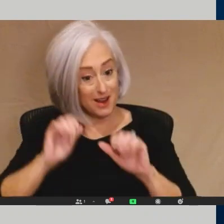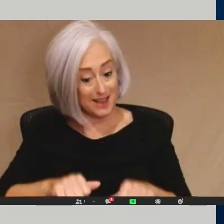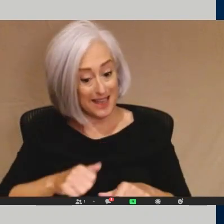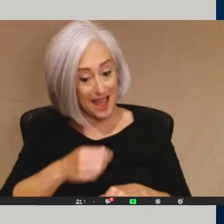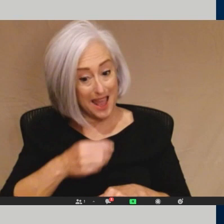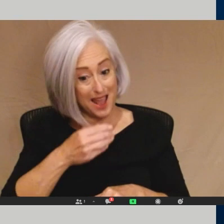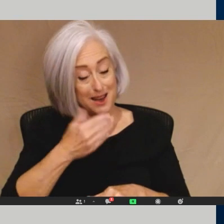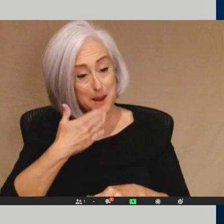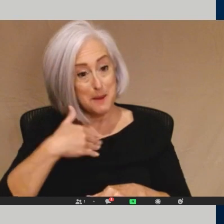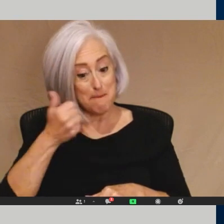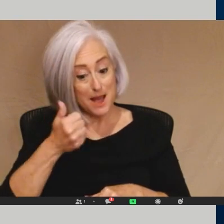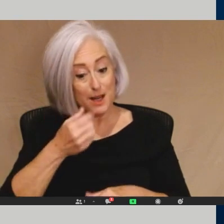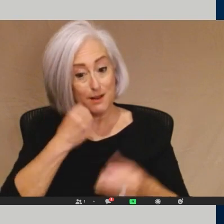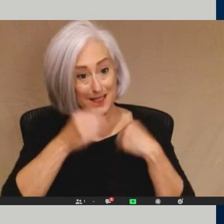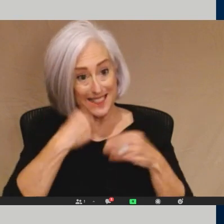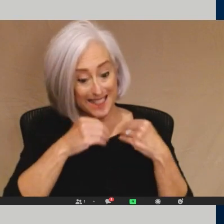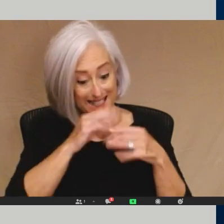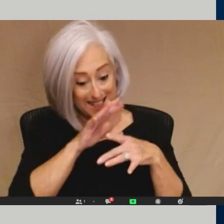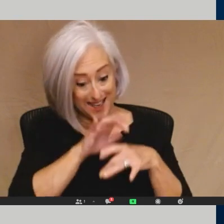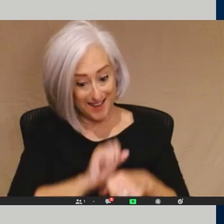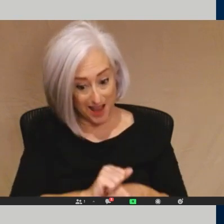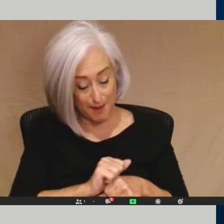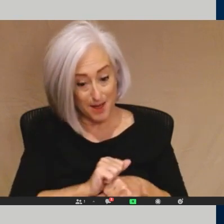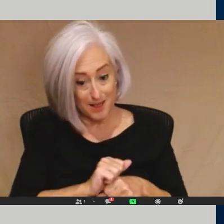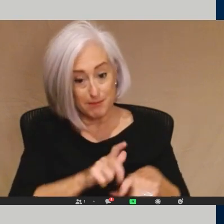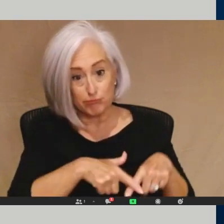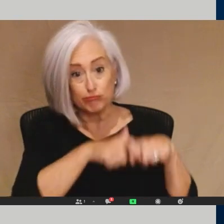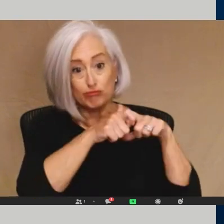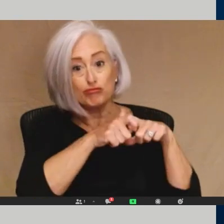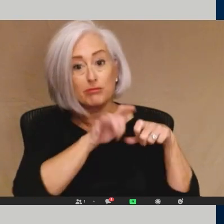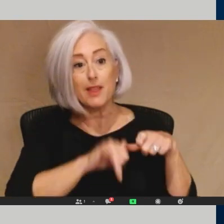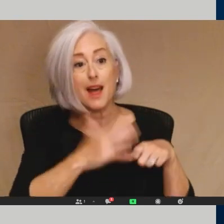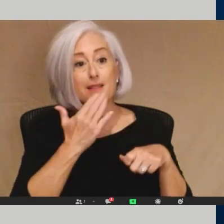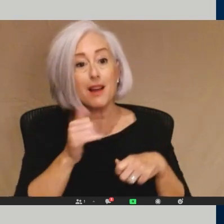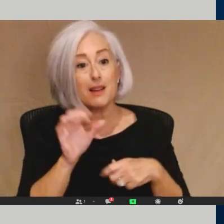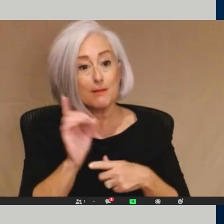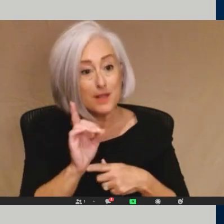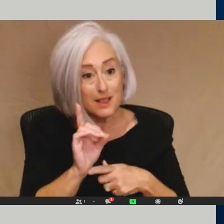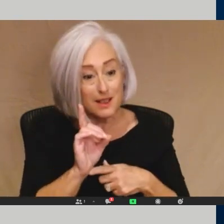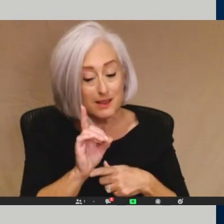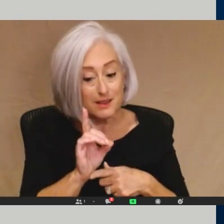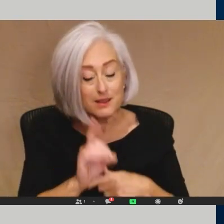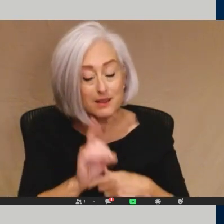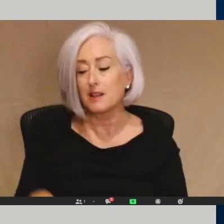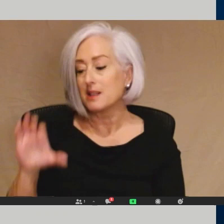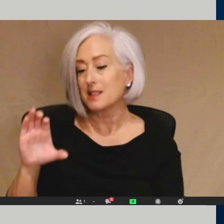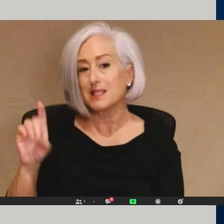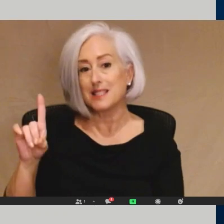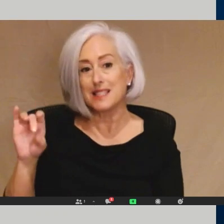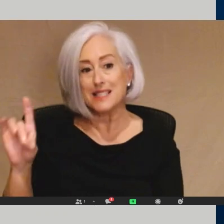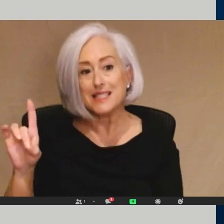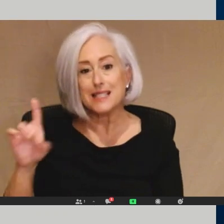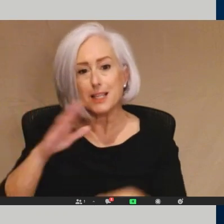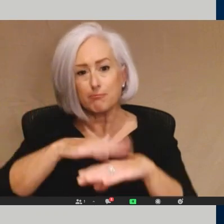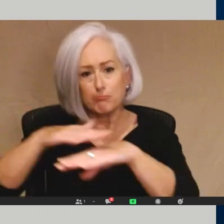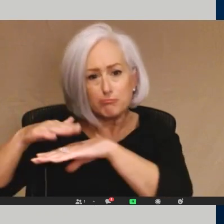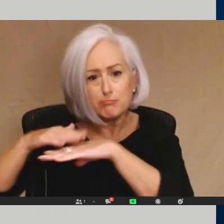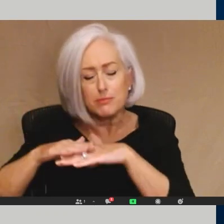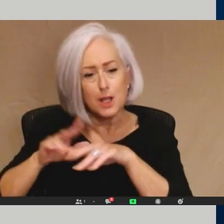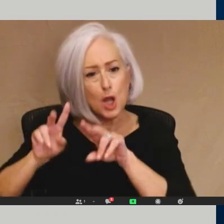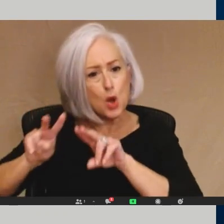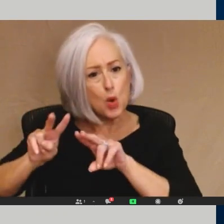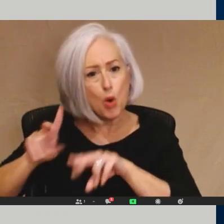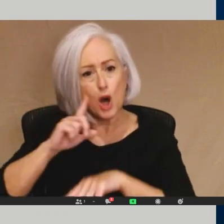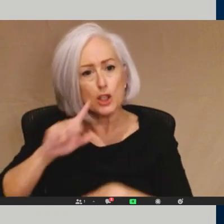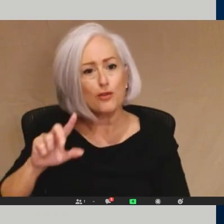experts talk about the new treatments. But first, the CDC has issued an alert for parents to watch out for hepatitis in children. What is likely the